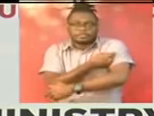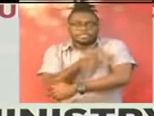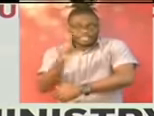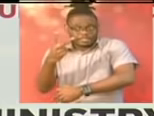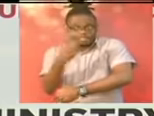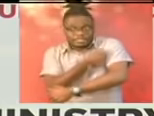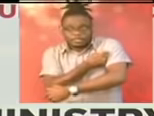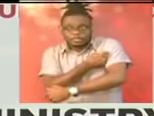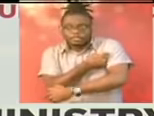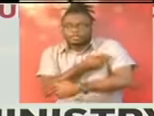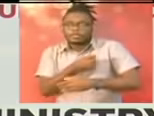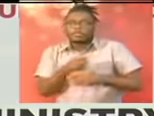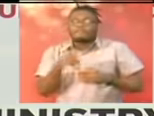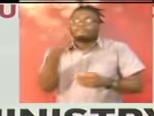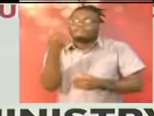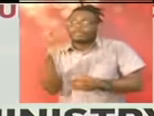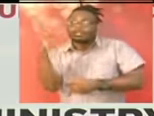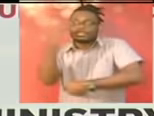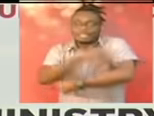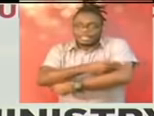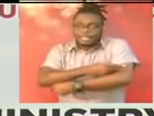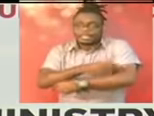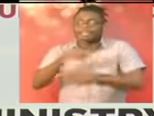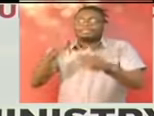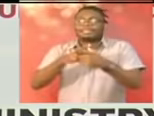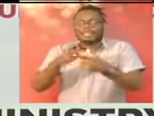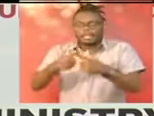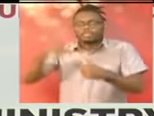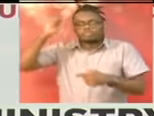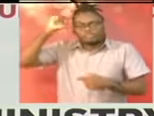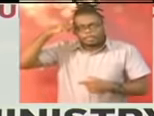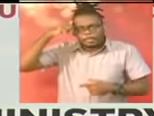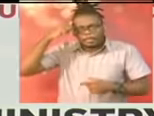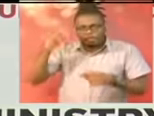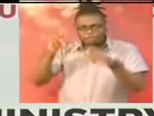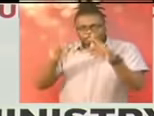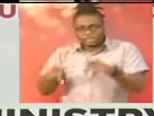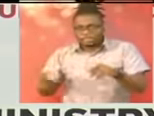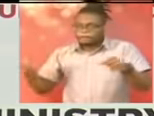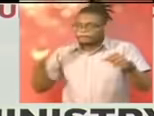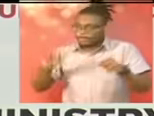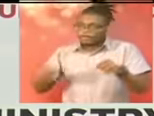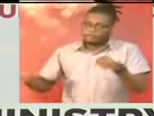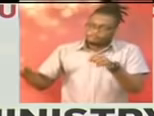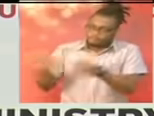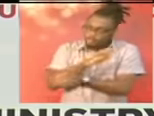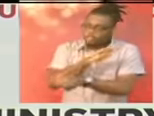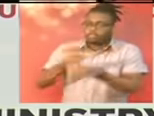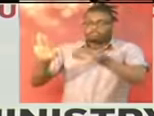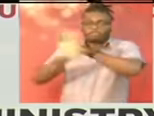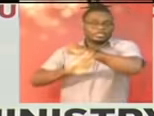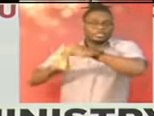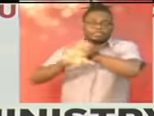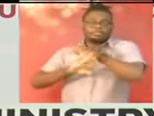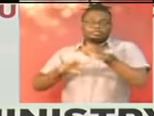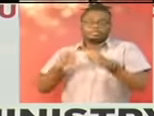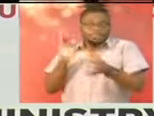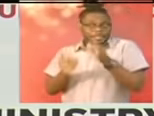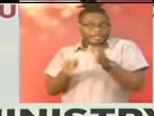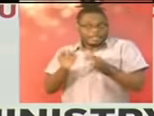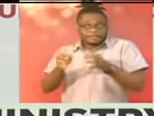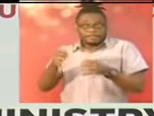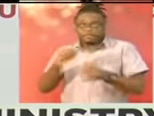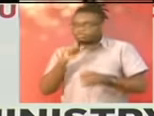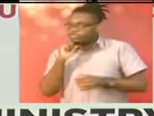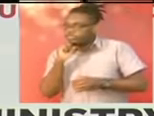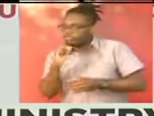then considered fully immunized and treated as such, or you haven't met some one of those criteria and they're treated as not fully immunized.